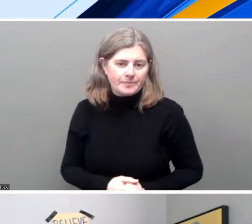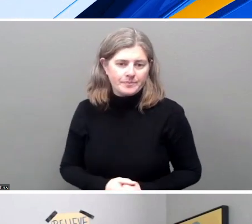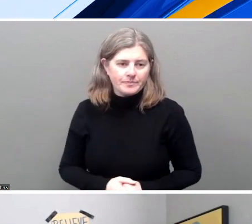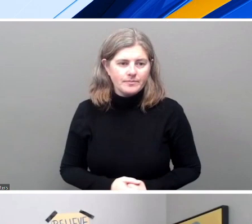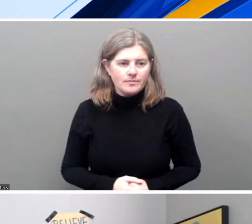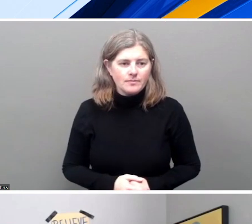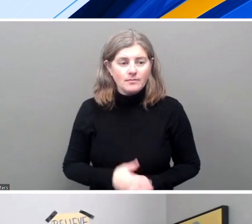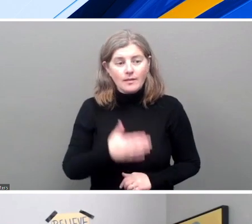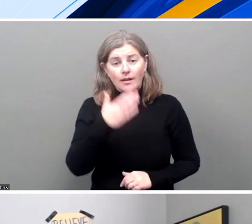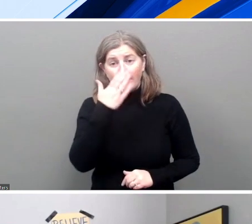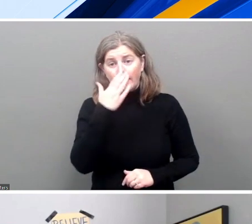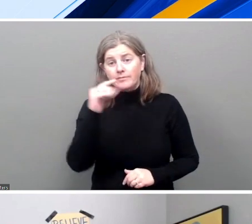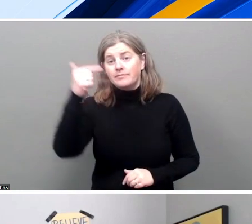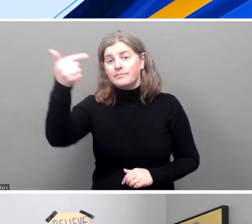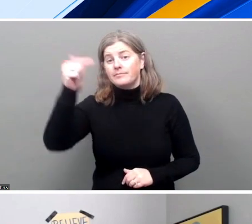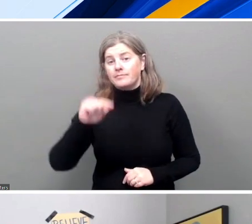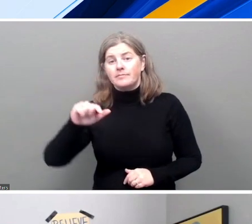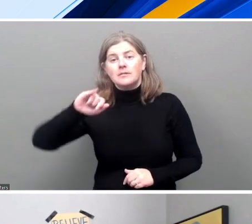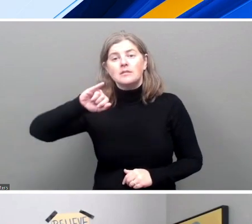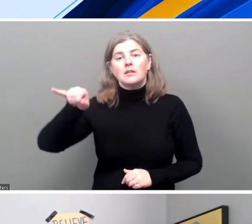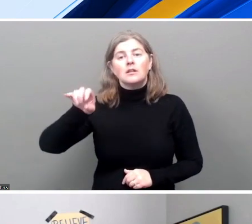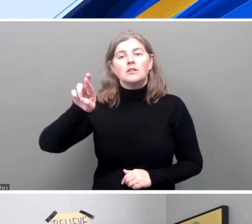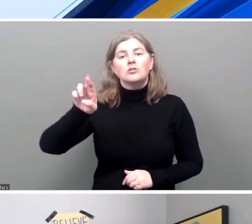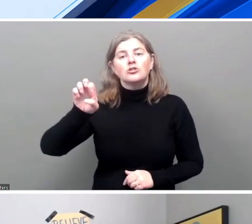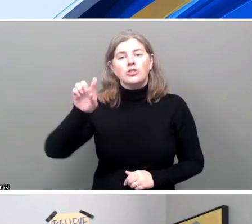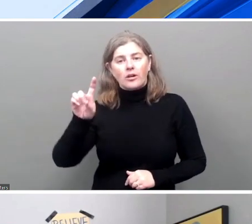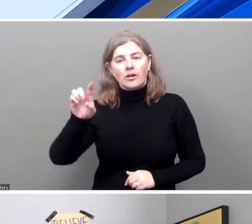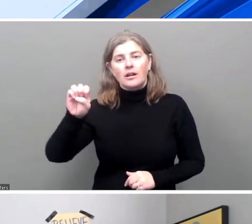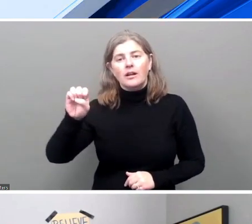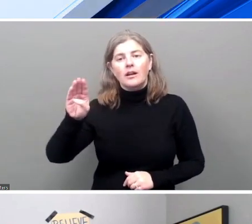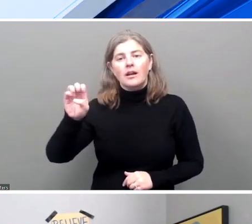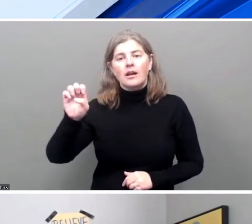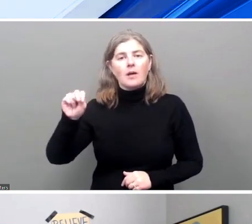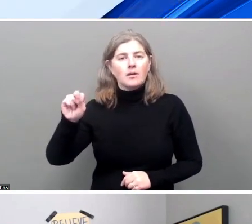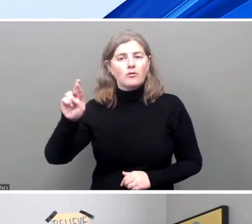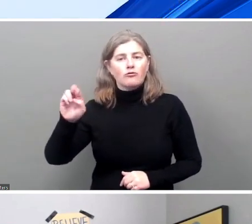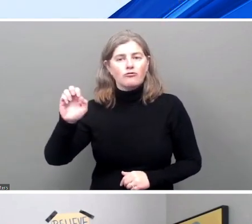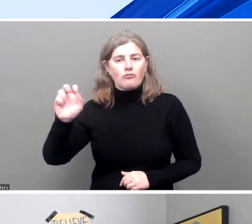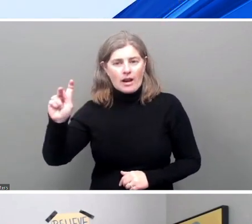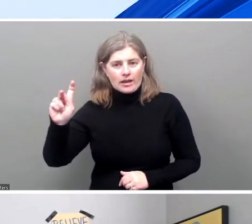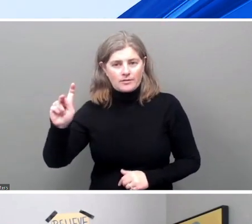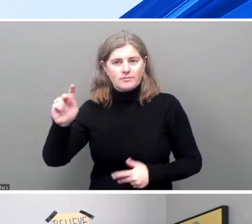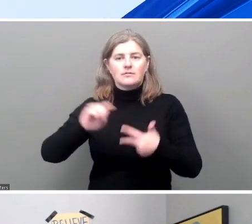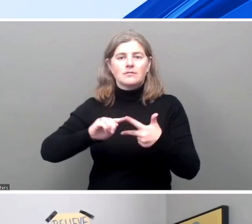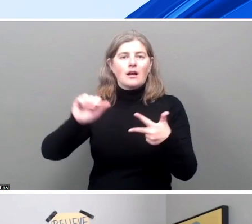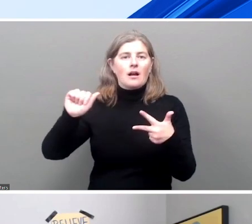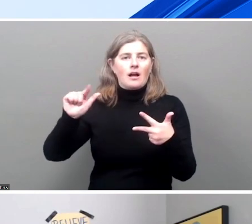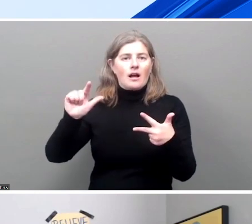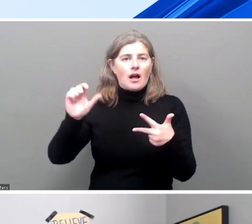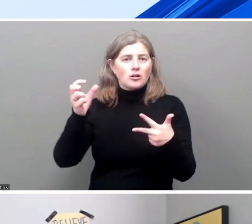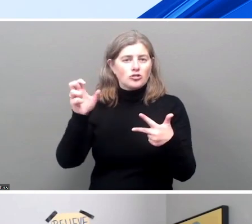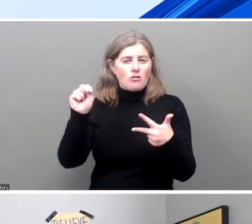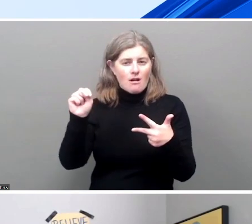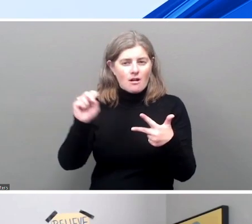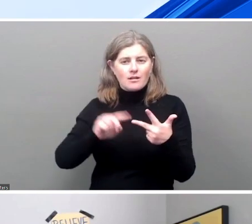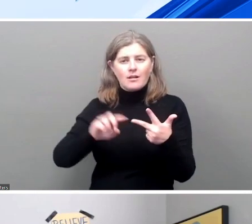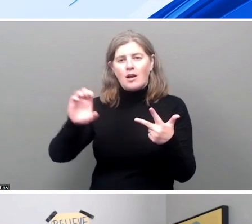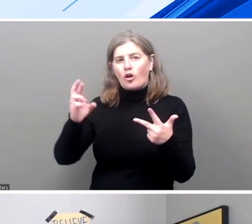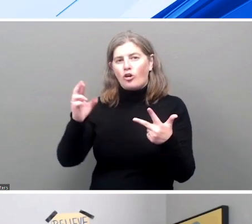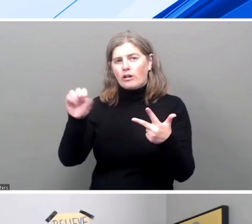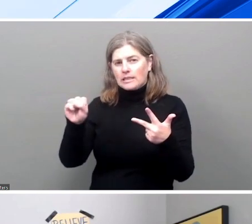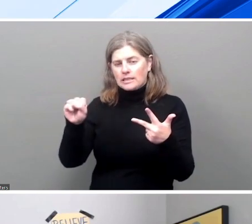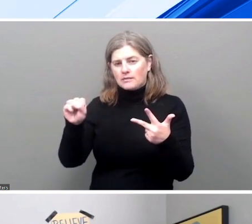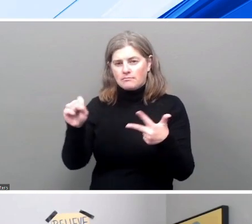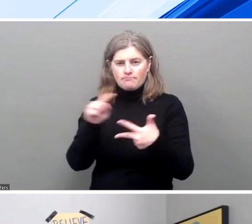Thanks, everybody. Next, we'll turn to Jared Ebenreck, followed by Algernon Damasa, followed by Chris McKee. Jared, you are unmuted.